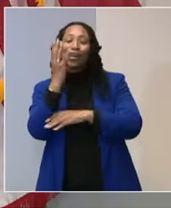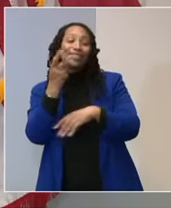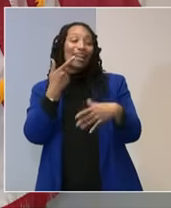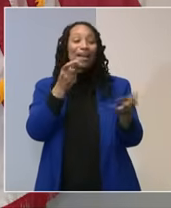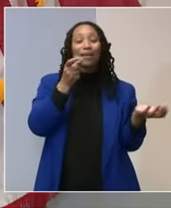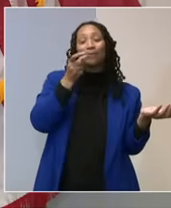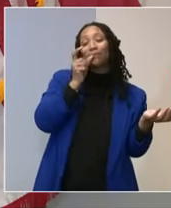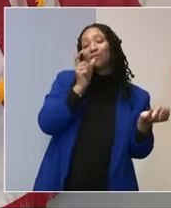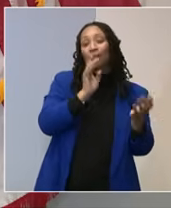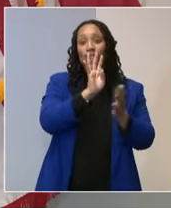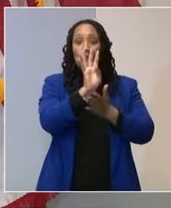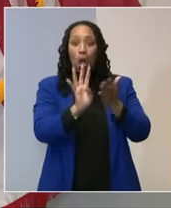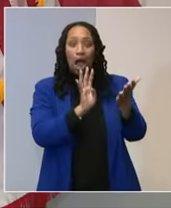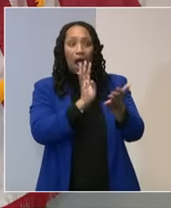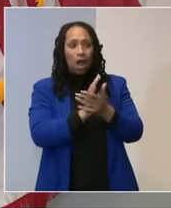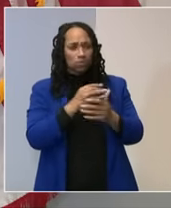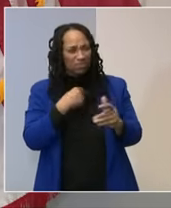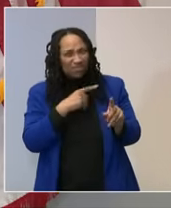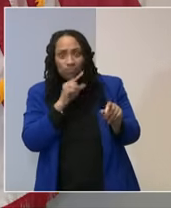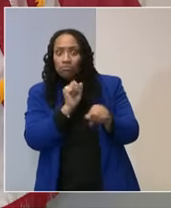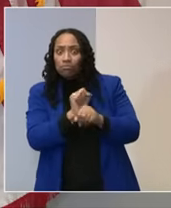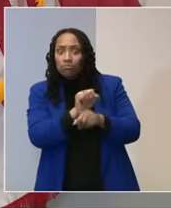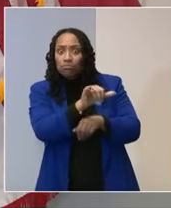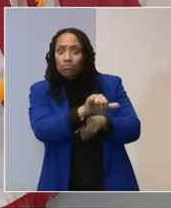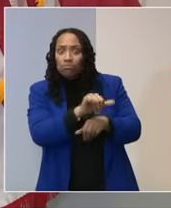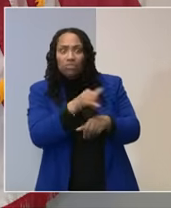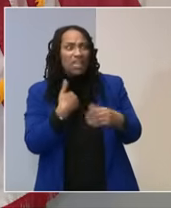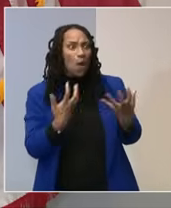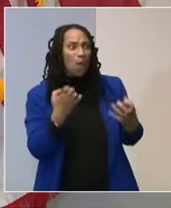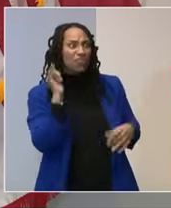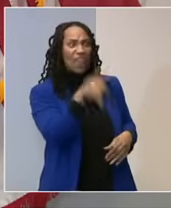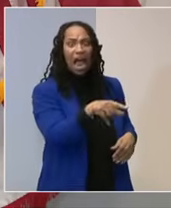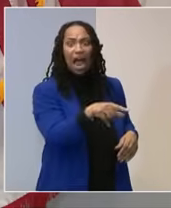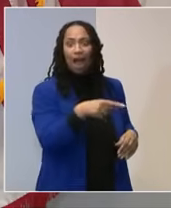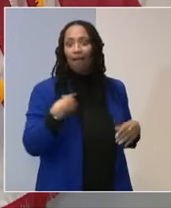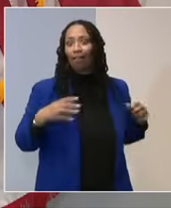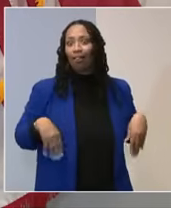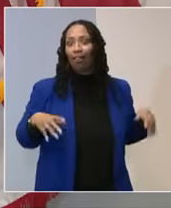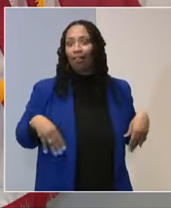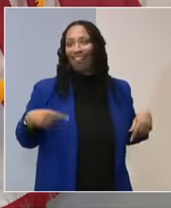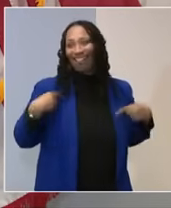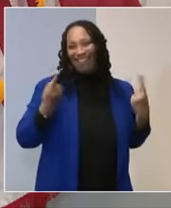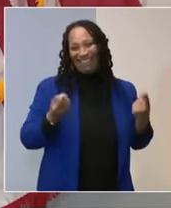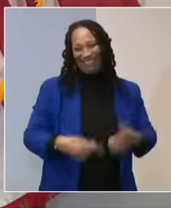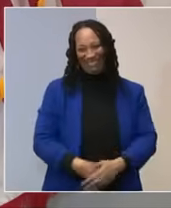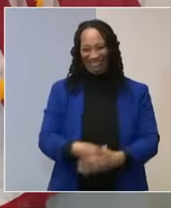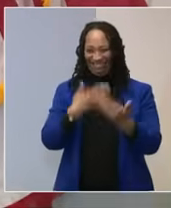think I've ever done that. I want to do that. I want to go to a boozy brunch. Thank you, everybody.